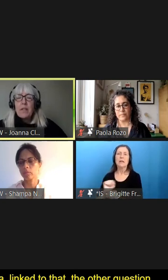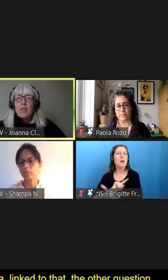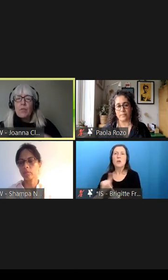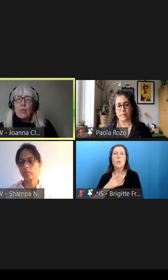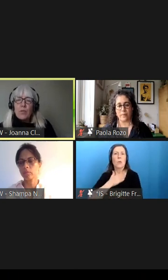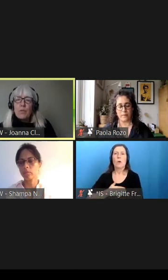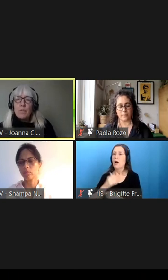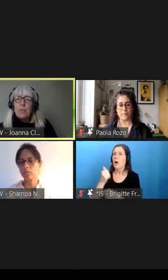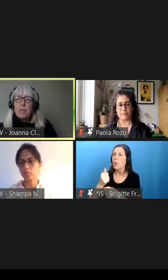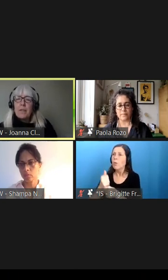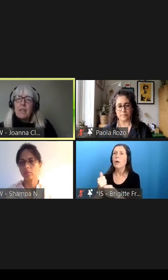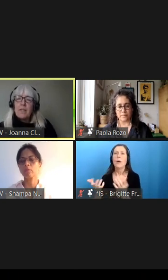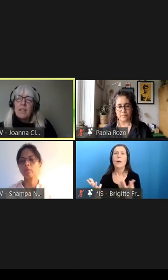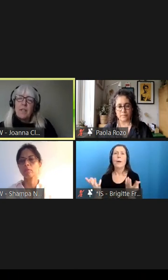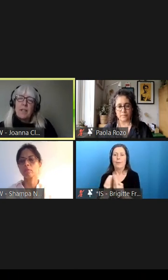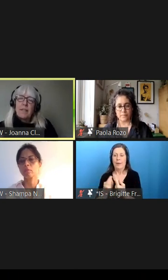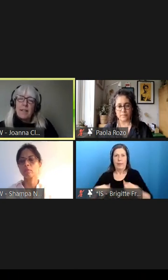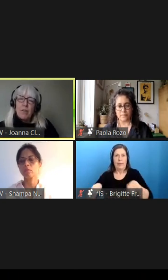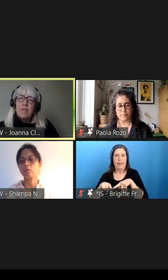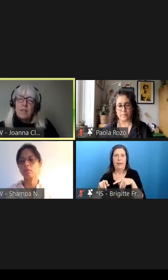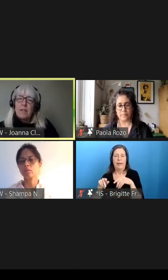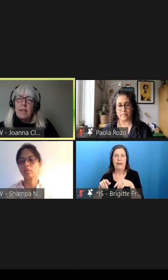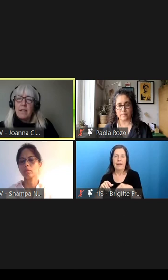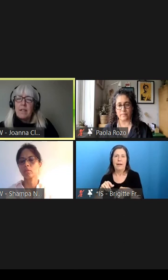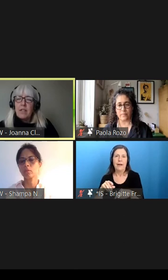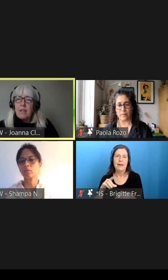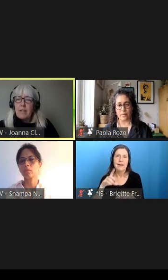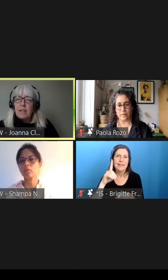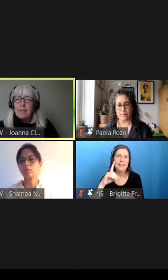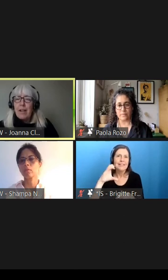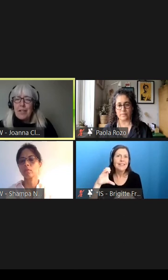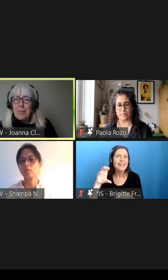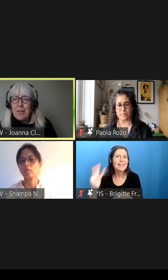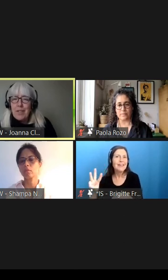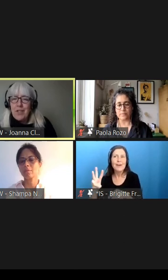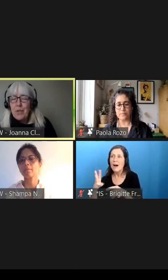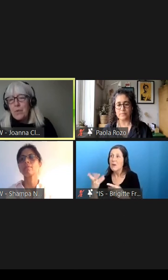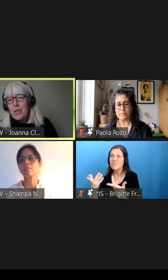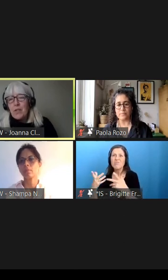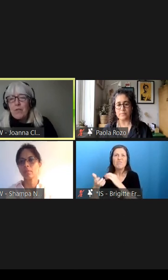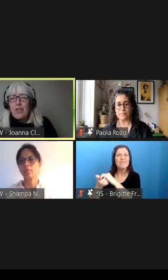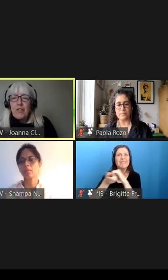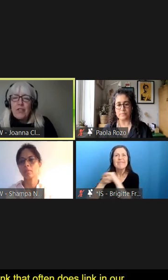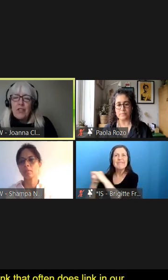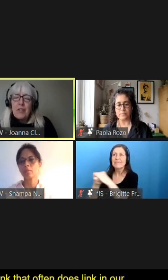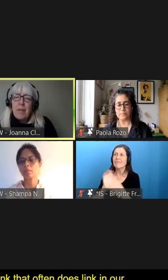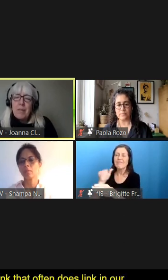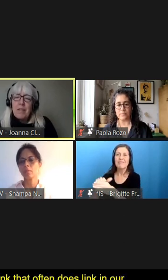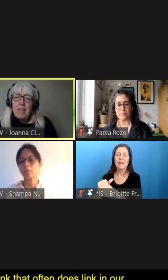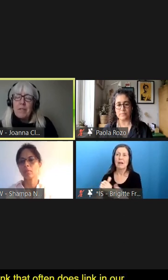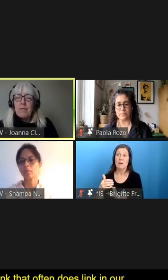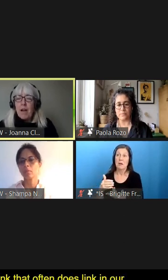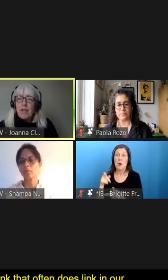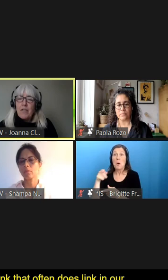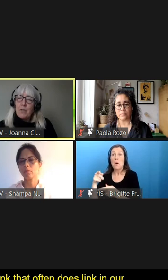with us or talk to people because of stigma. And I think that often does link in our experience to sort of gender issues. It may be